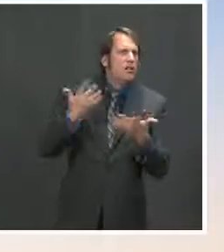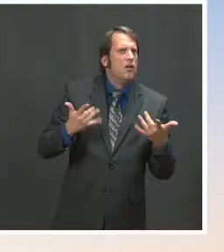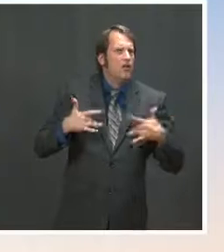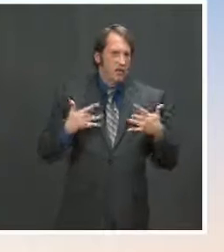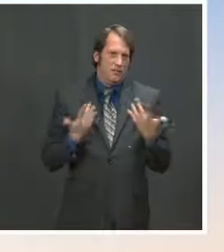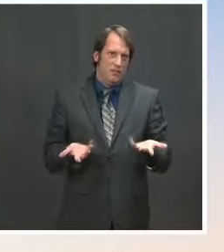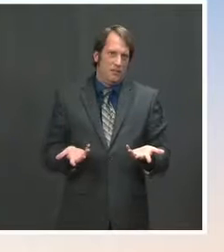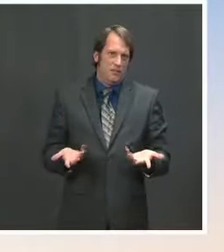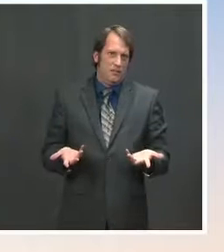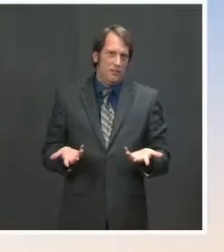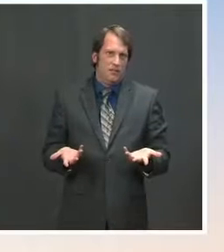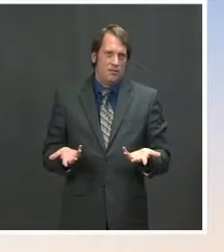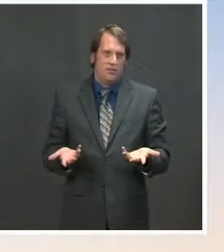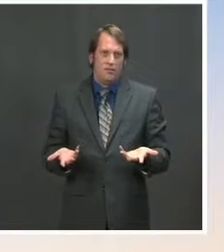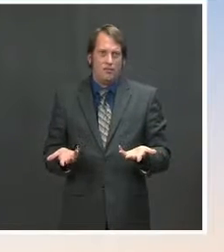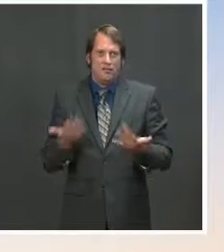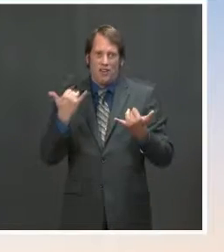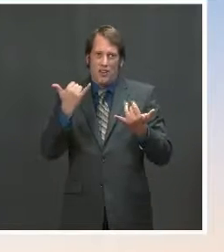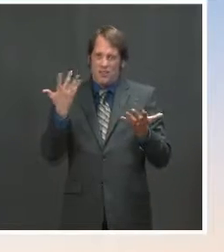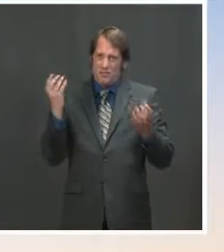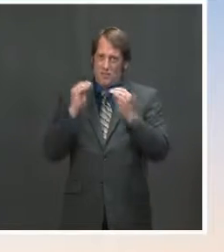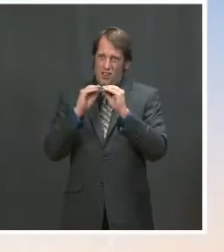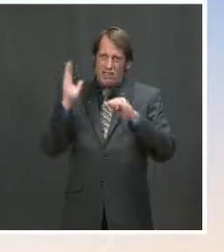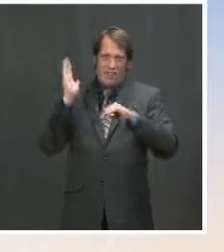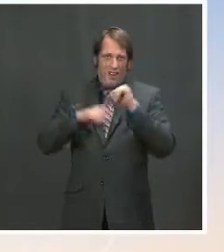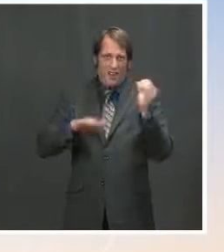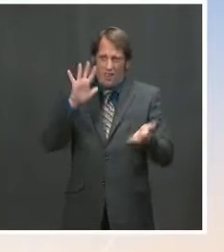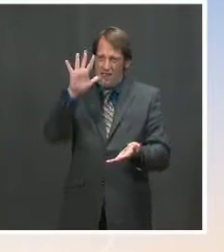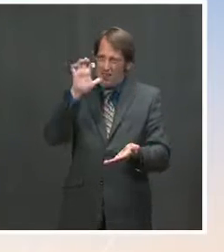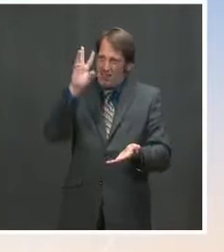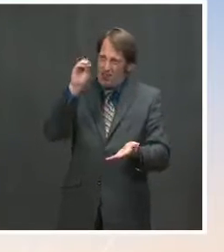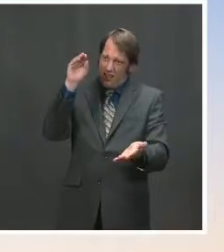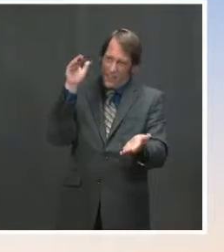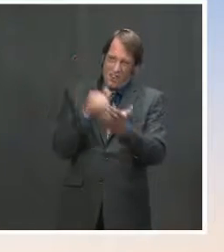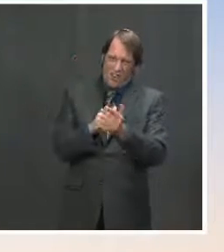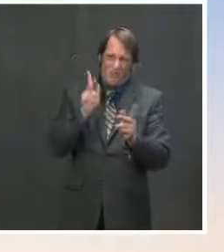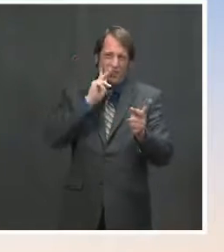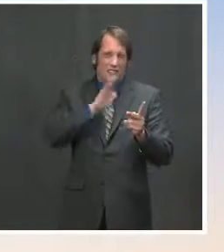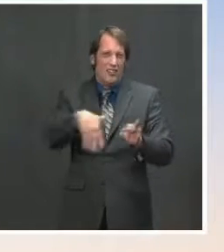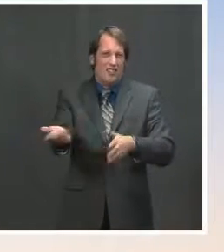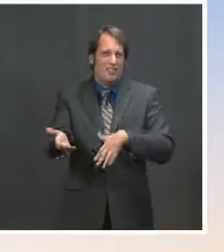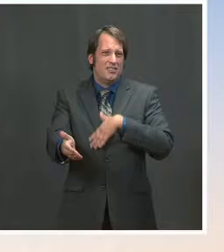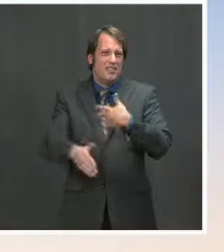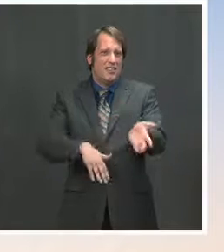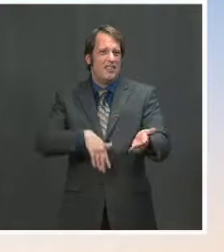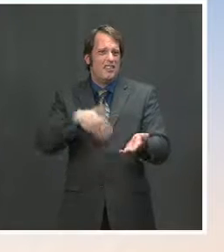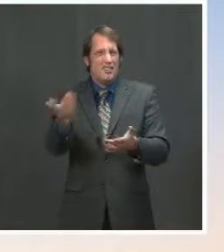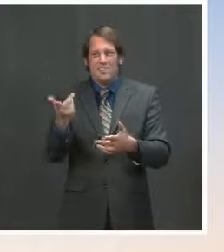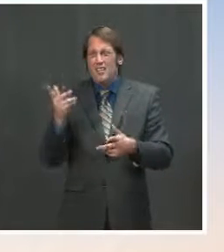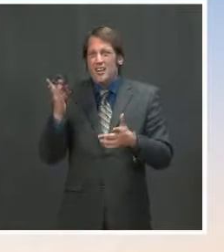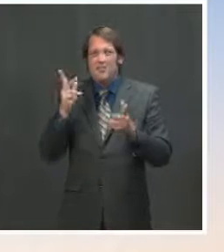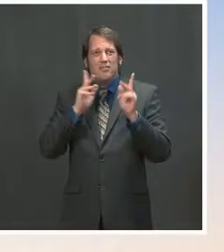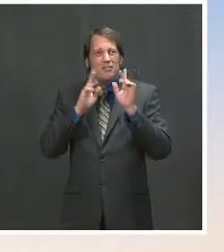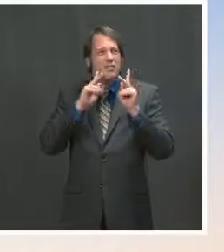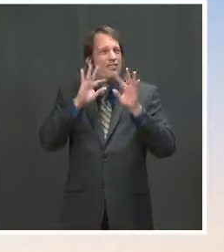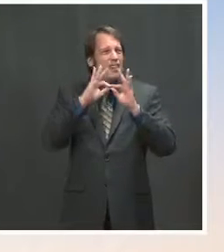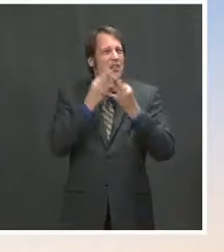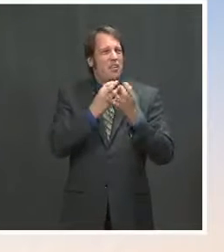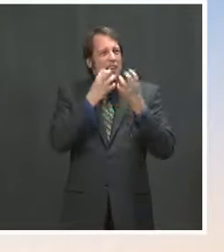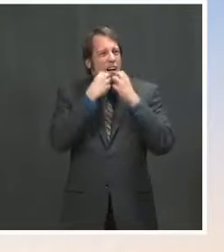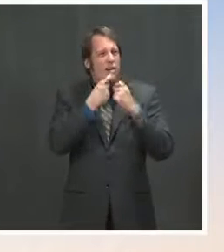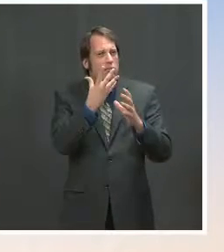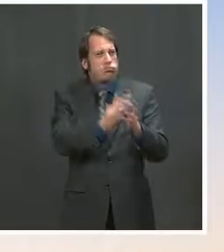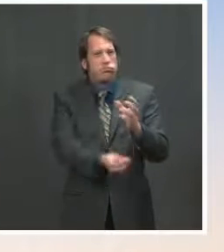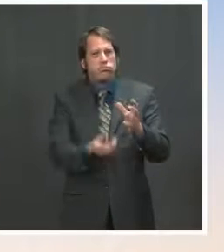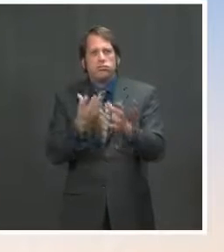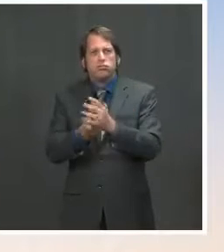more than 560,000, I believe, people have died. People are worried about their loved ones, their family, and they want to hear more on what we're doing.